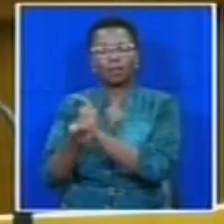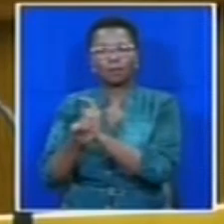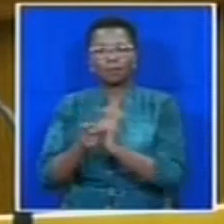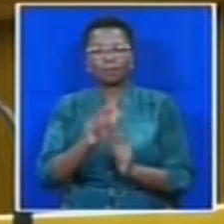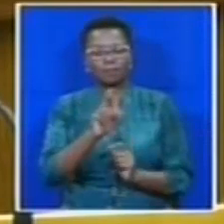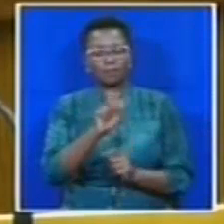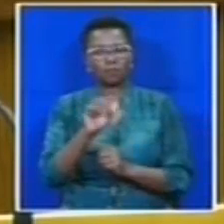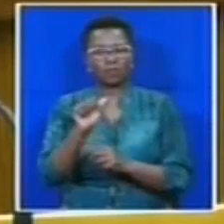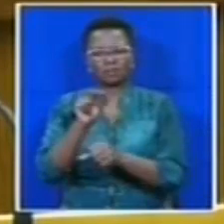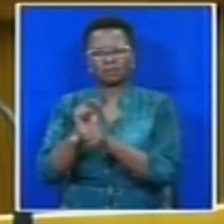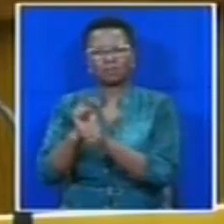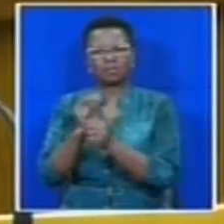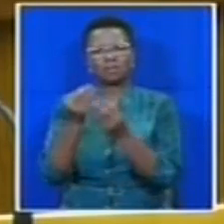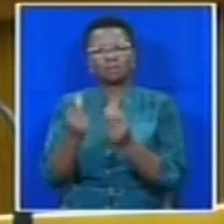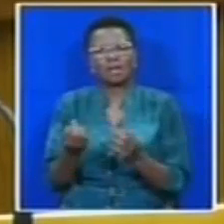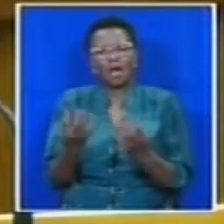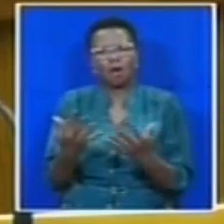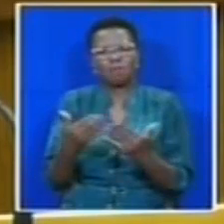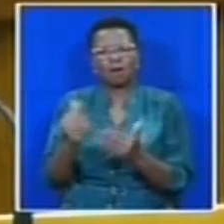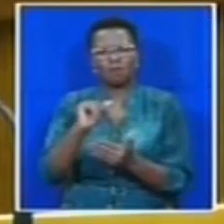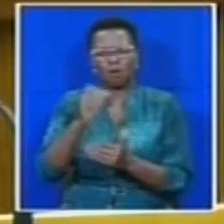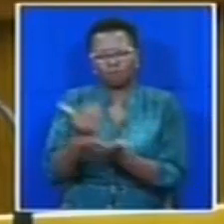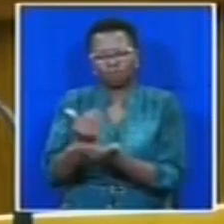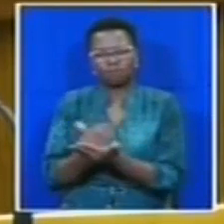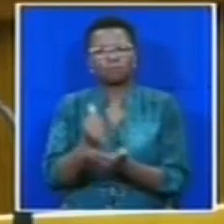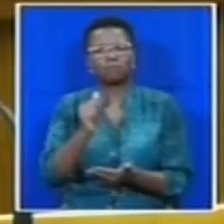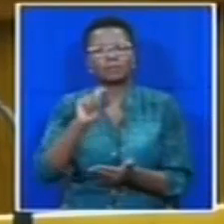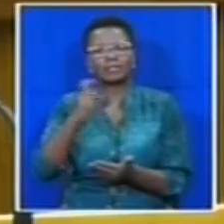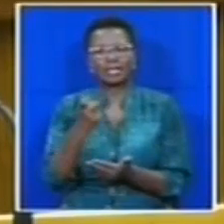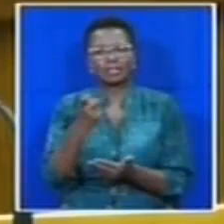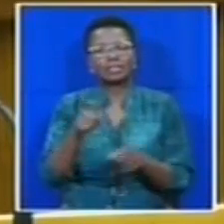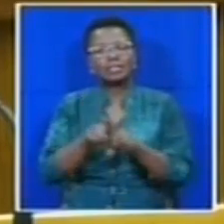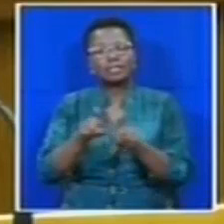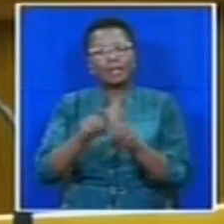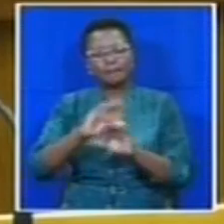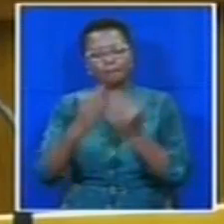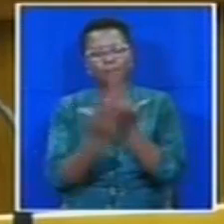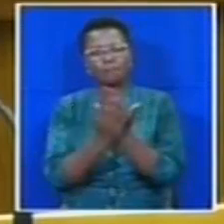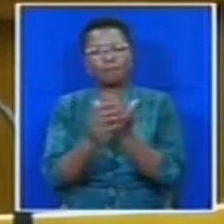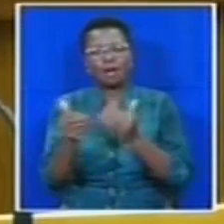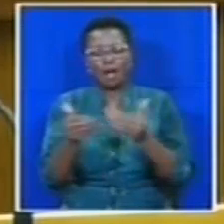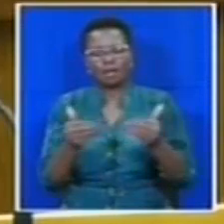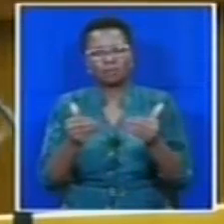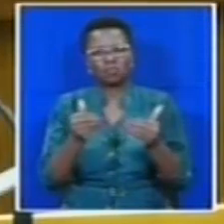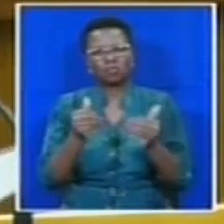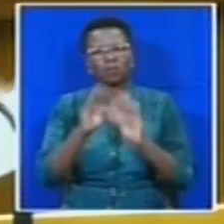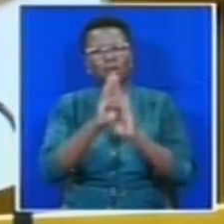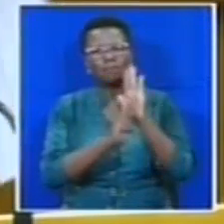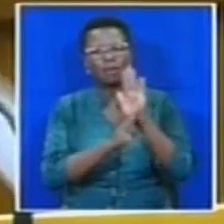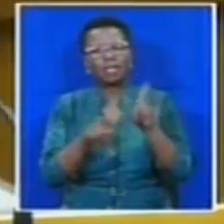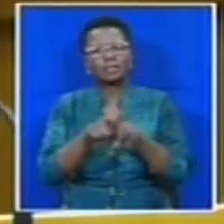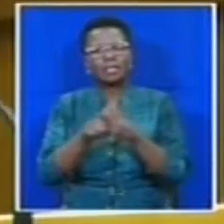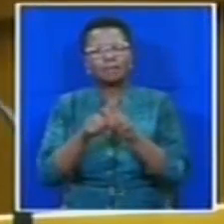Monetary Amounts and Amendment of Revenue Laws Bill, and its accompanying Administration Bill, and the Finance